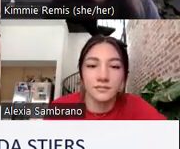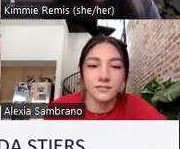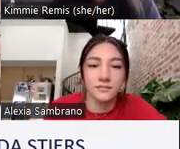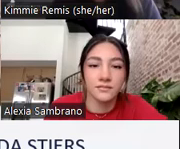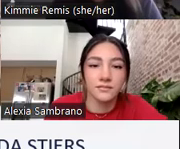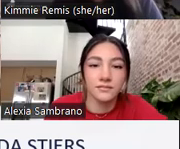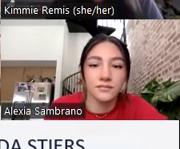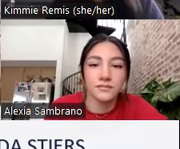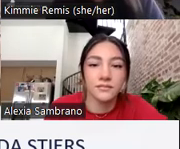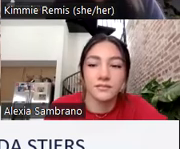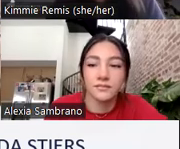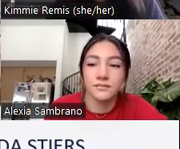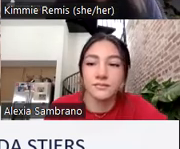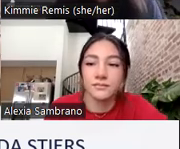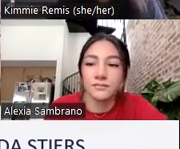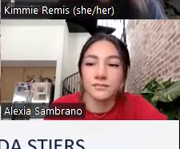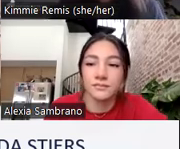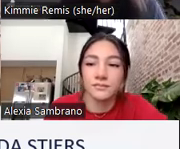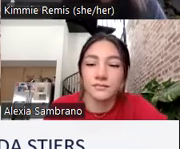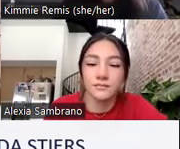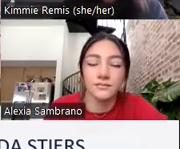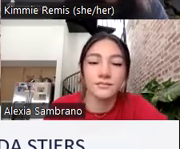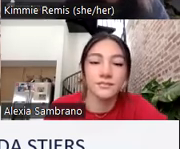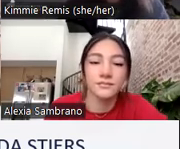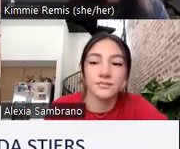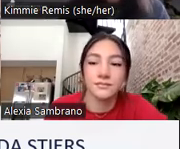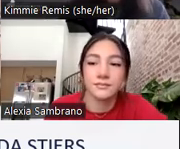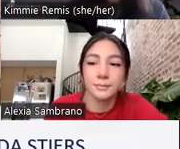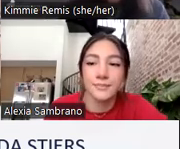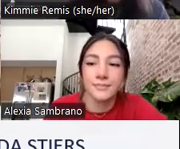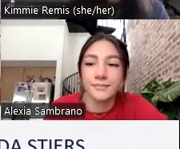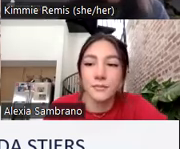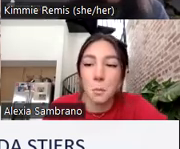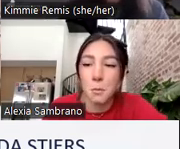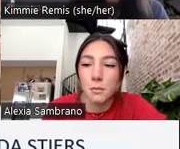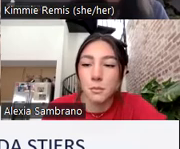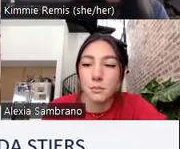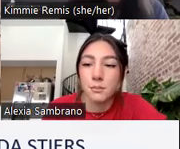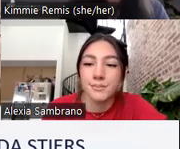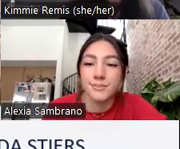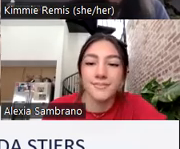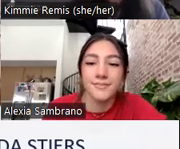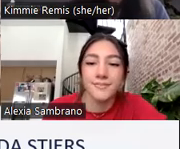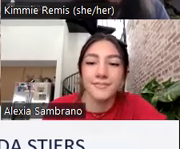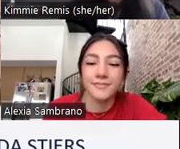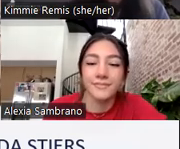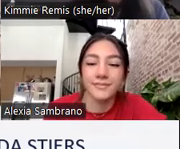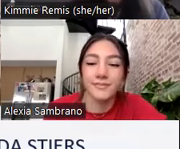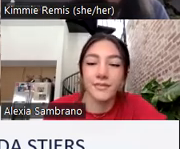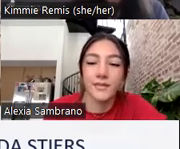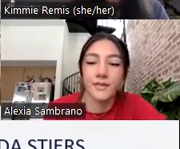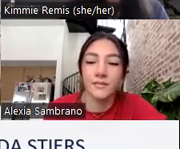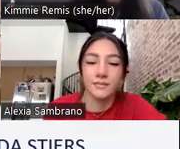Miranda Stiers. I use they, them pronouns, and I'm the Associate Director of Prevention at the partnership. And Jennifer, I will popcorn it over to